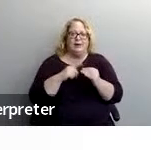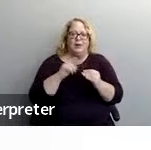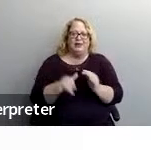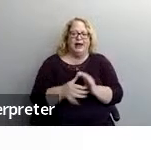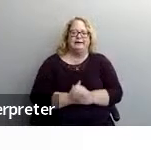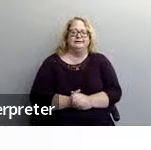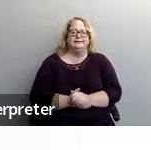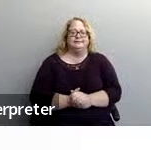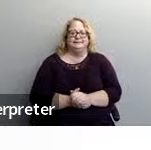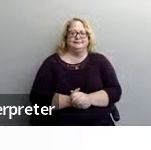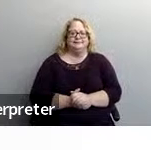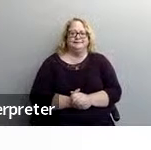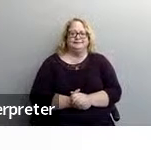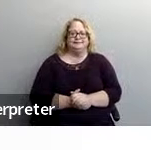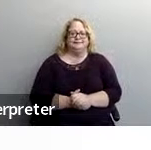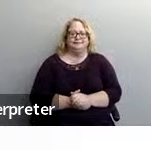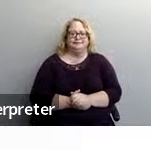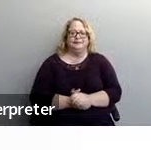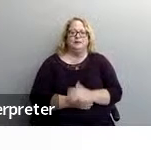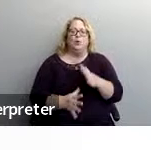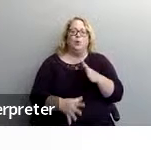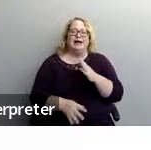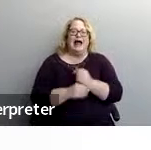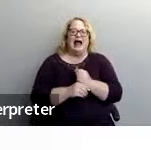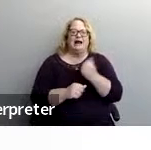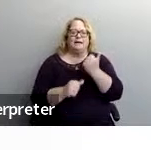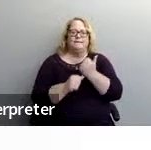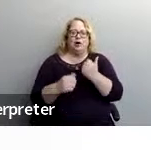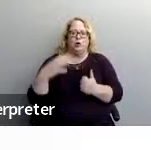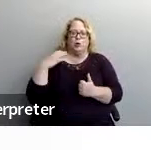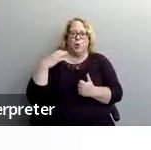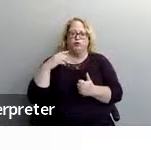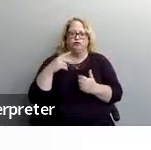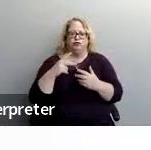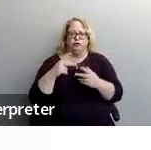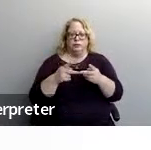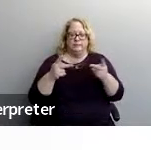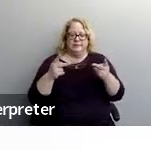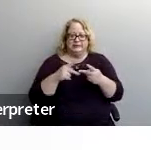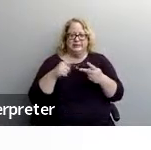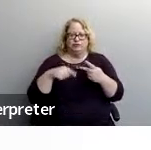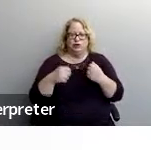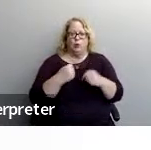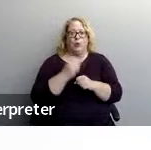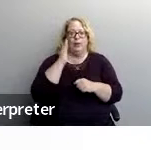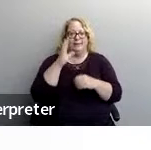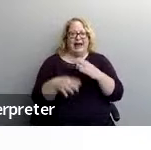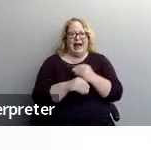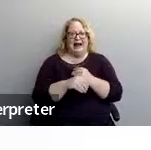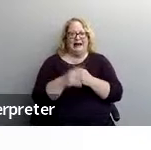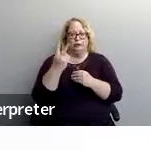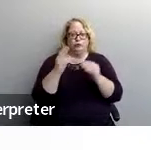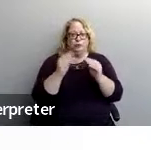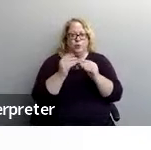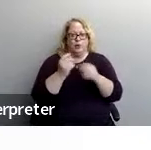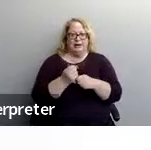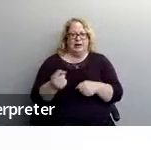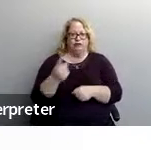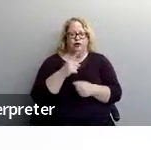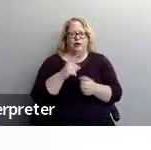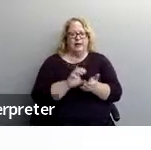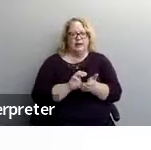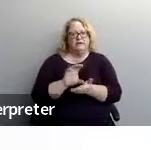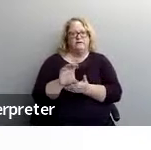that. We did add a para coach position this year. We'll be adding 2 more of those next year, and those are